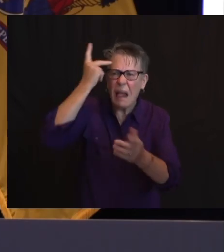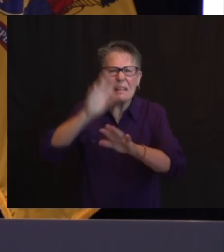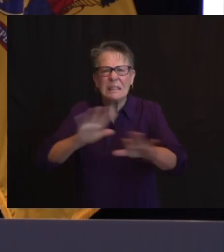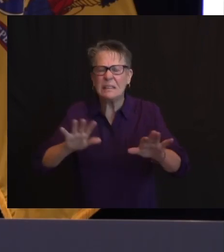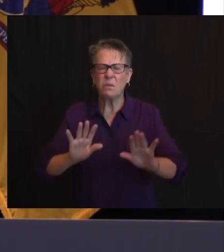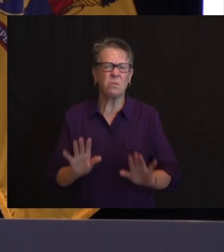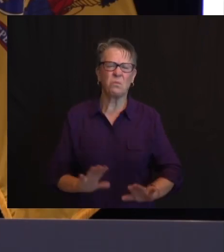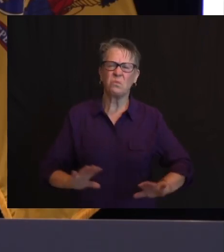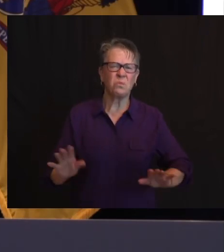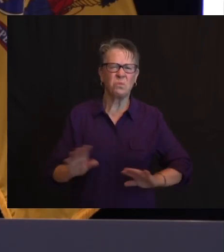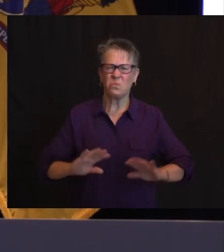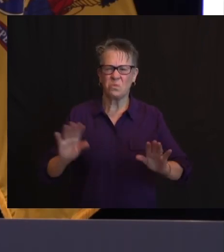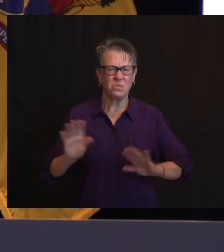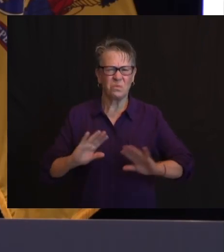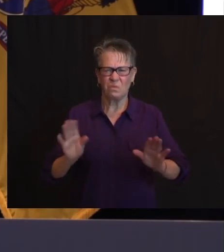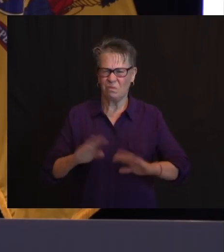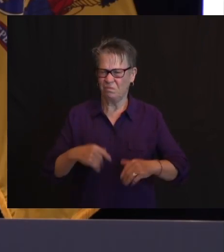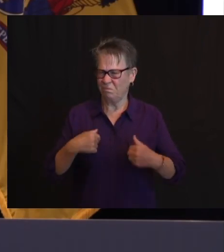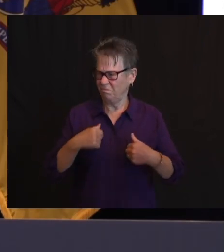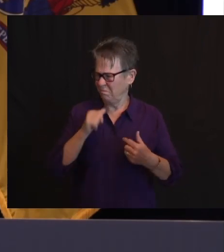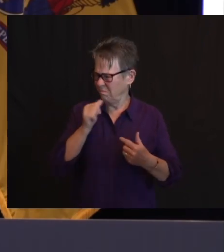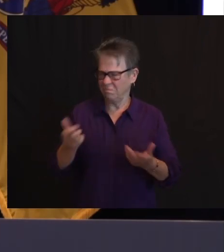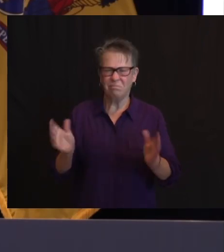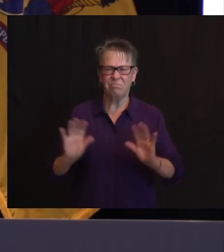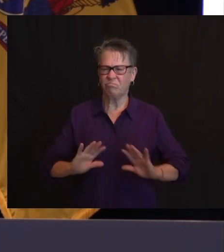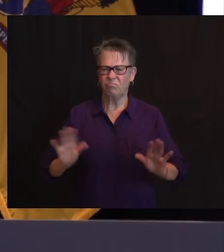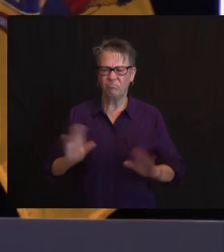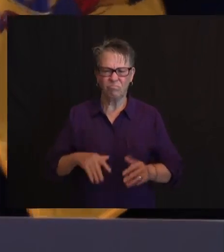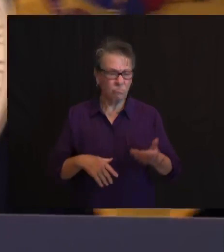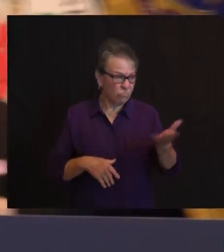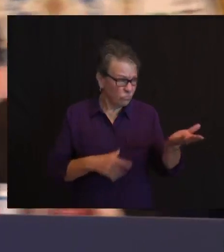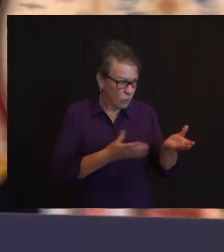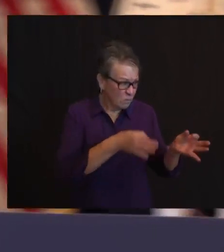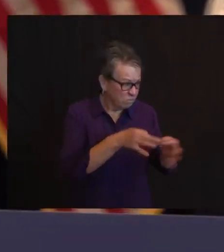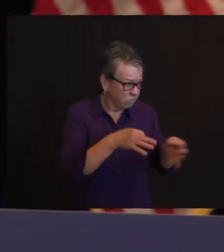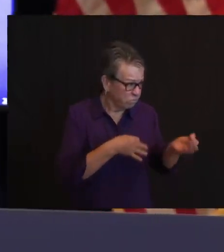Jersey. Judy and Ed. I'll talk about the